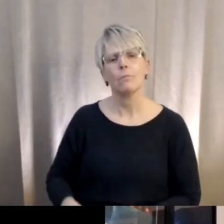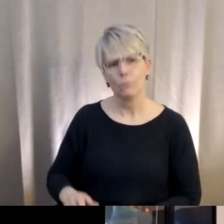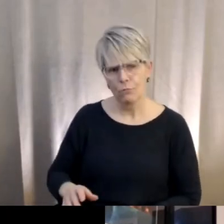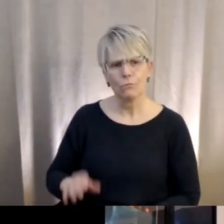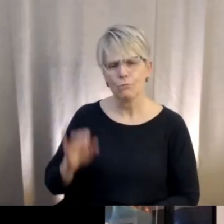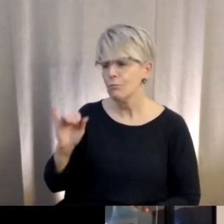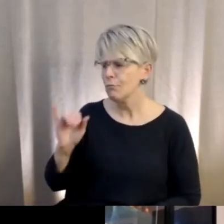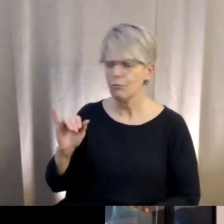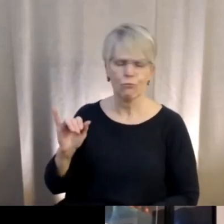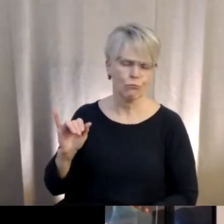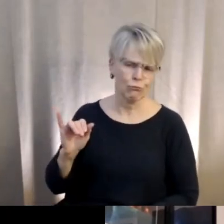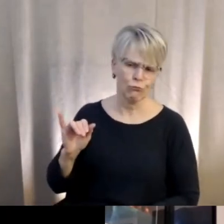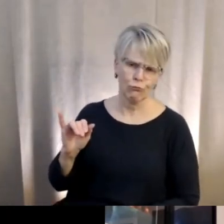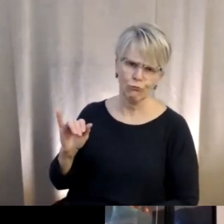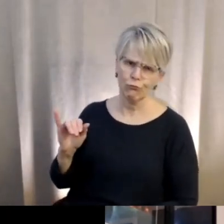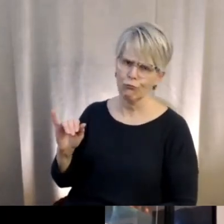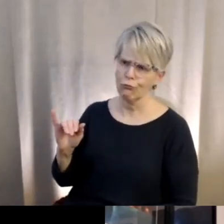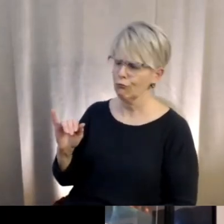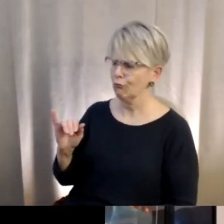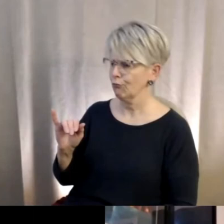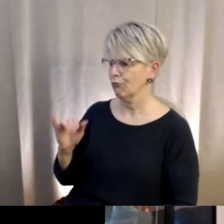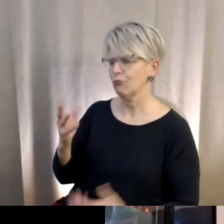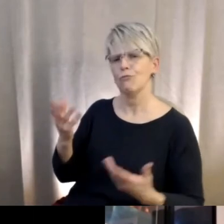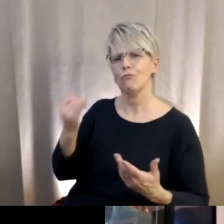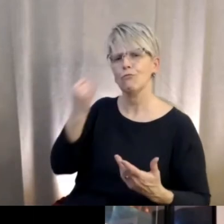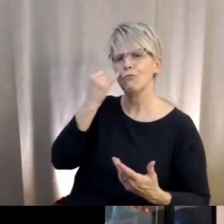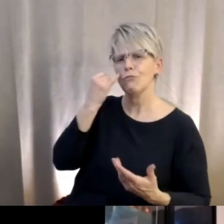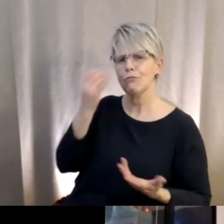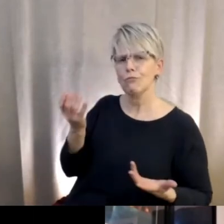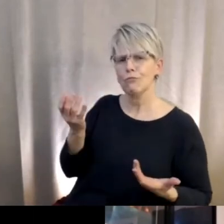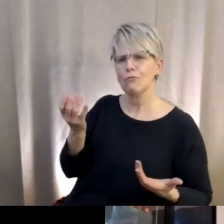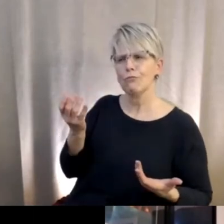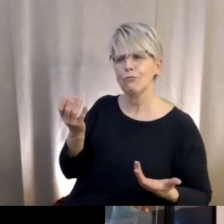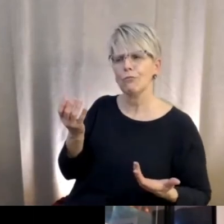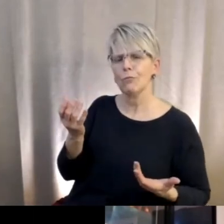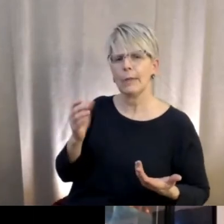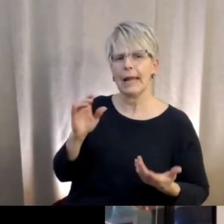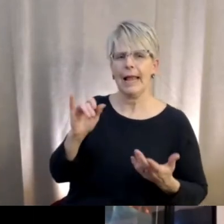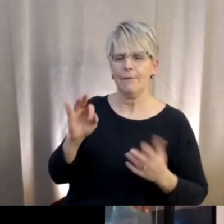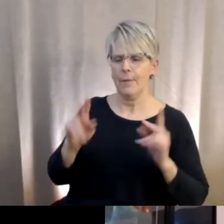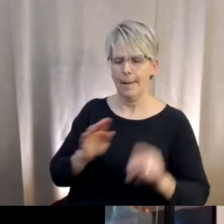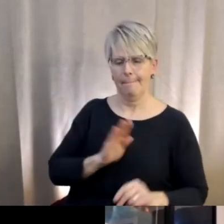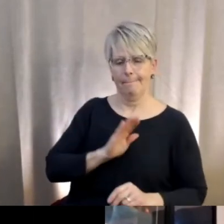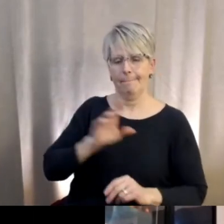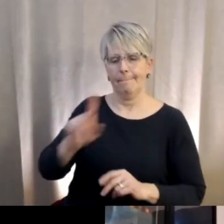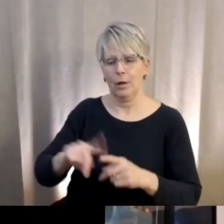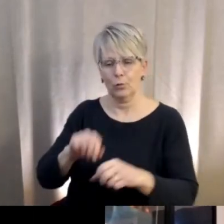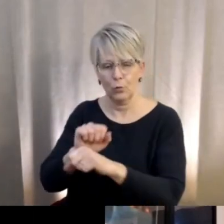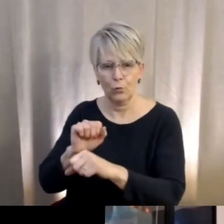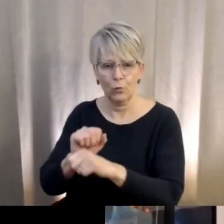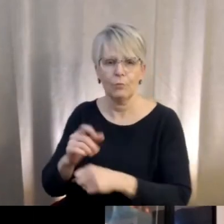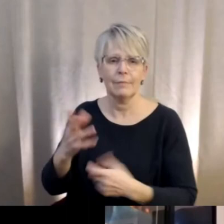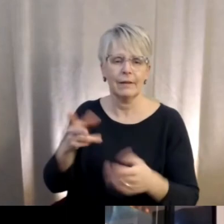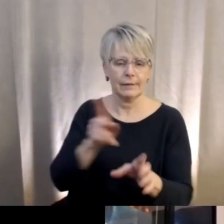of like not necessarily just this, but like return to work scenarios. I know psychiatric service